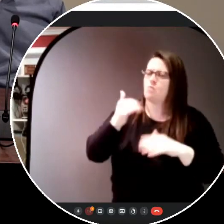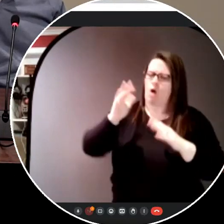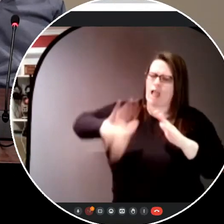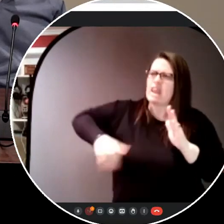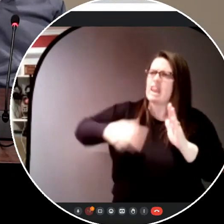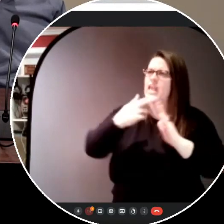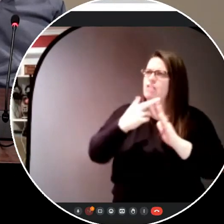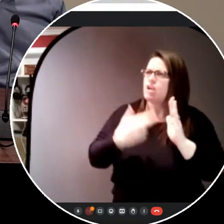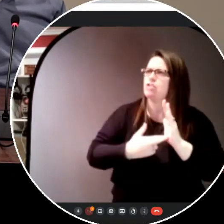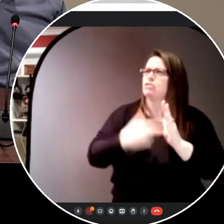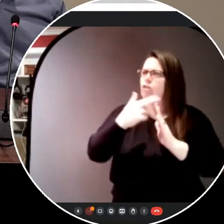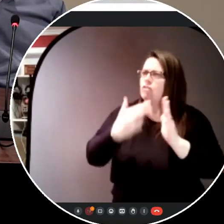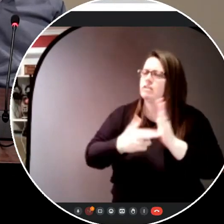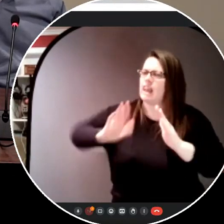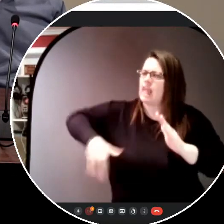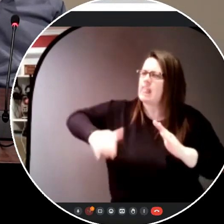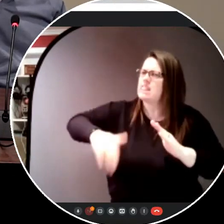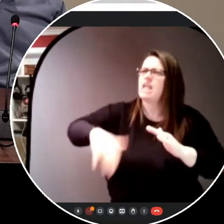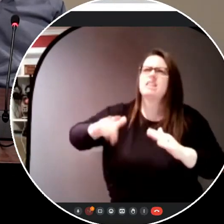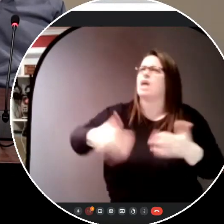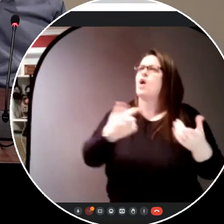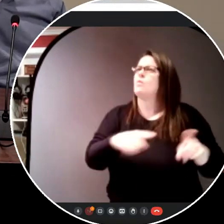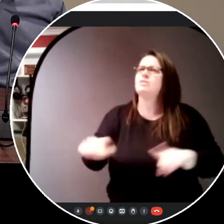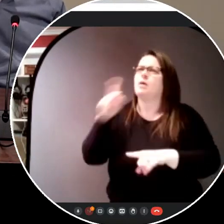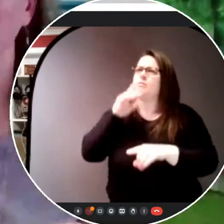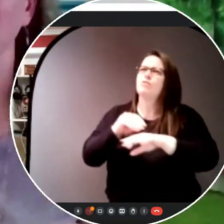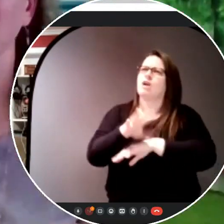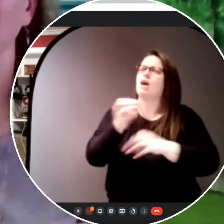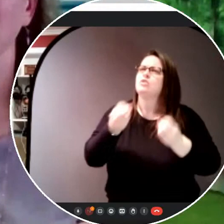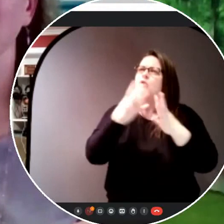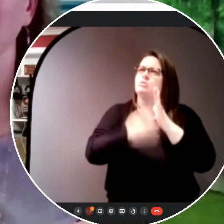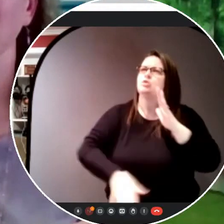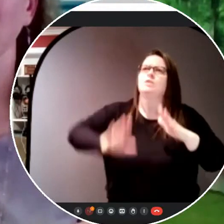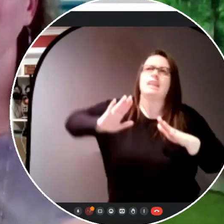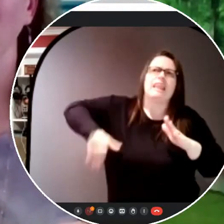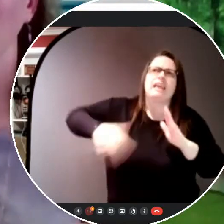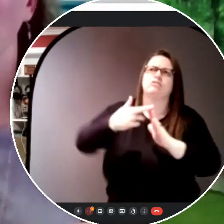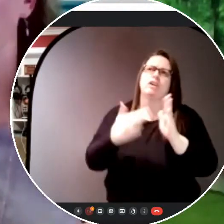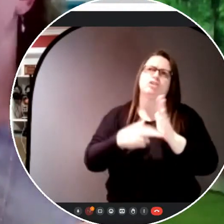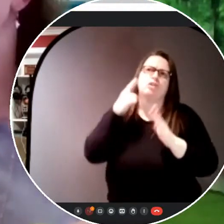you gave? What's going on to cause so many late registrations?